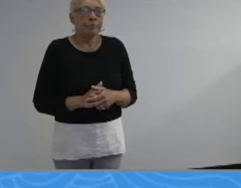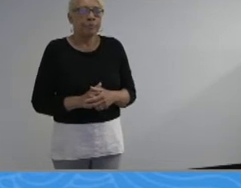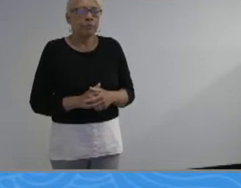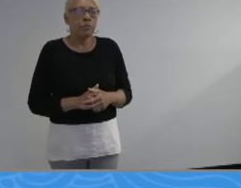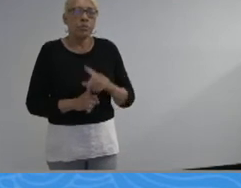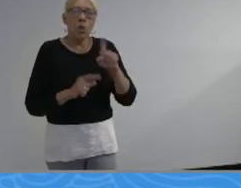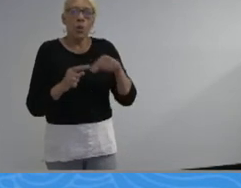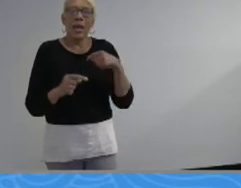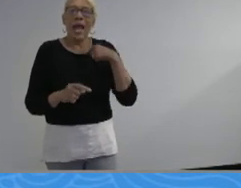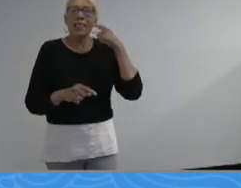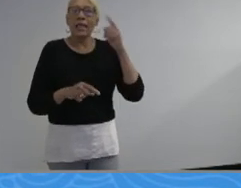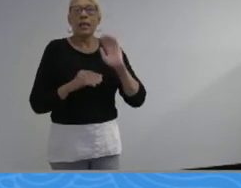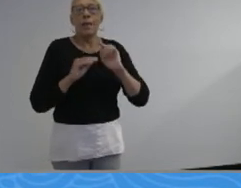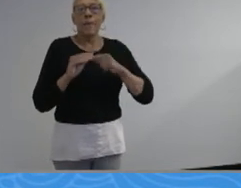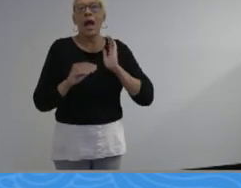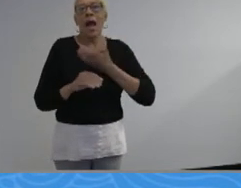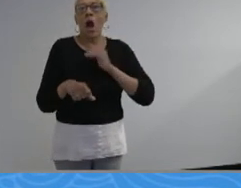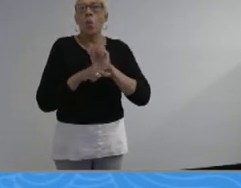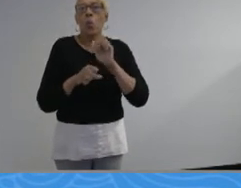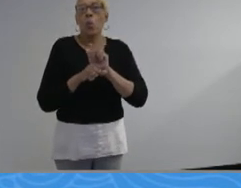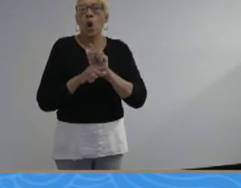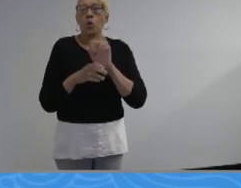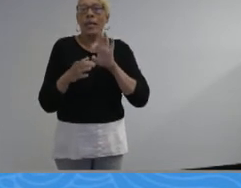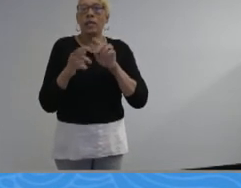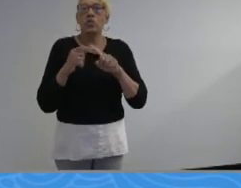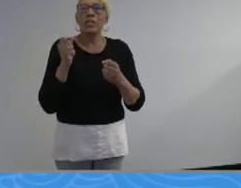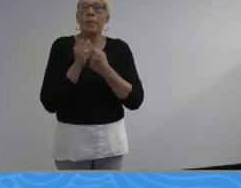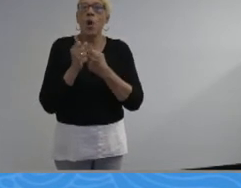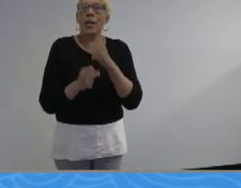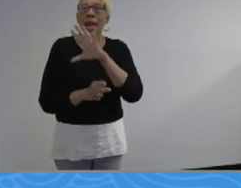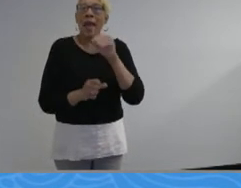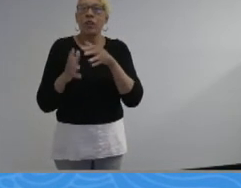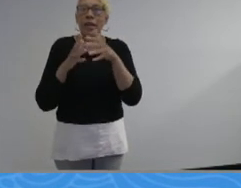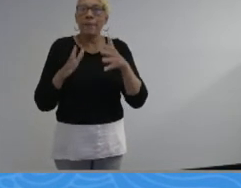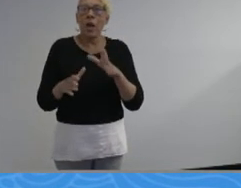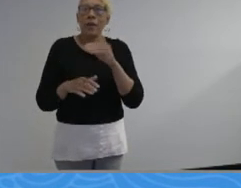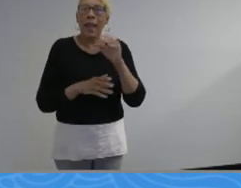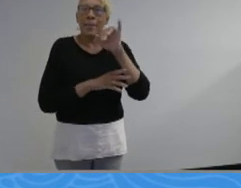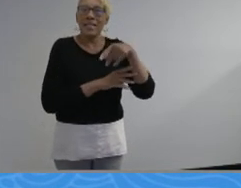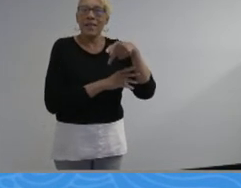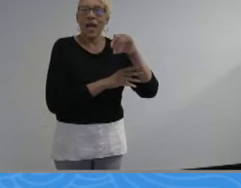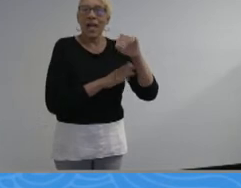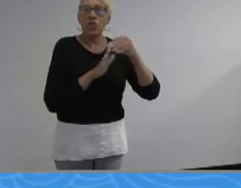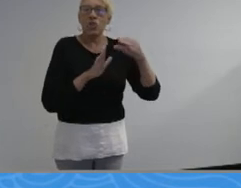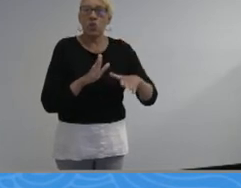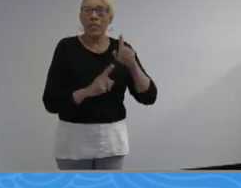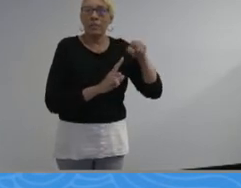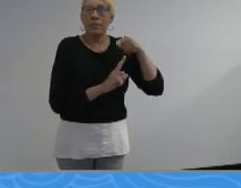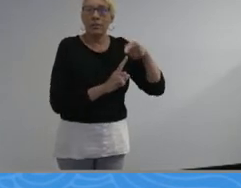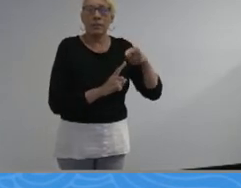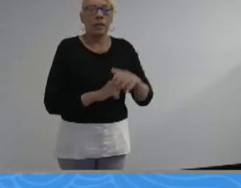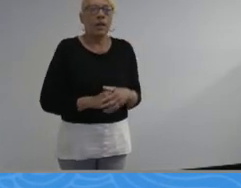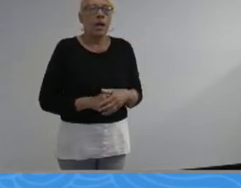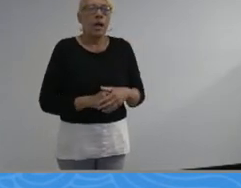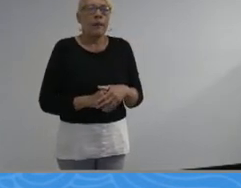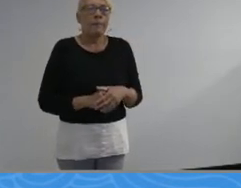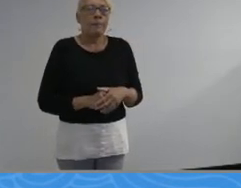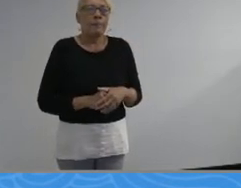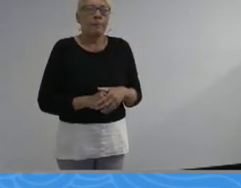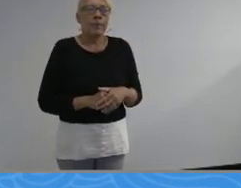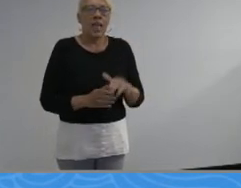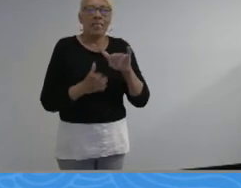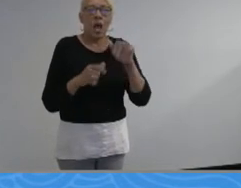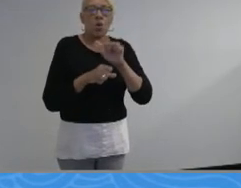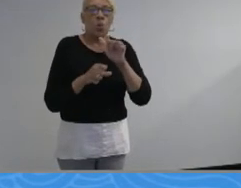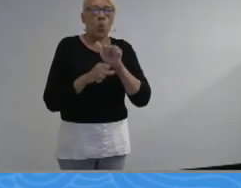So when I think about our work as it relates to supporting African-American and Pacific Islander students in particular, I put that work